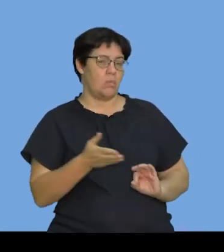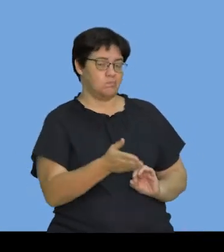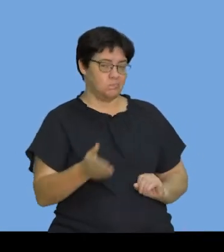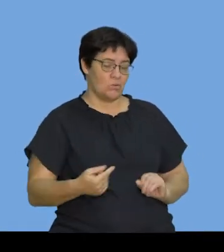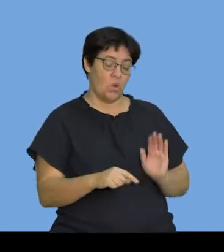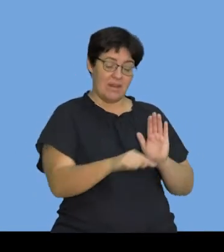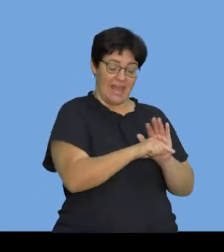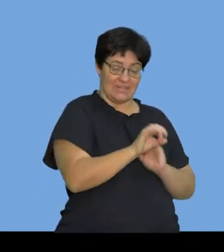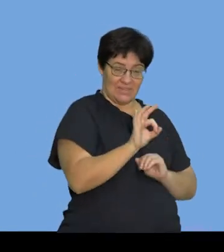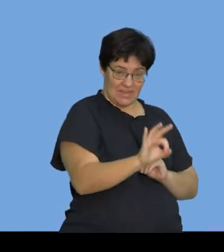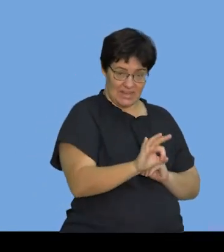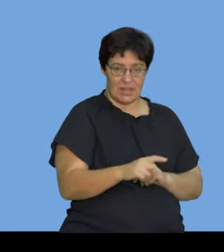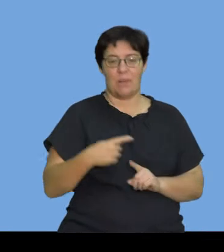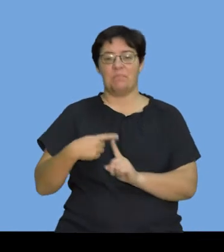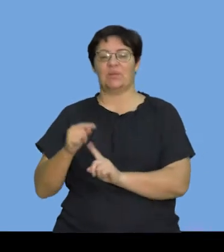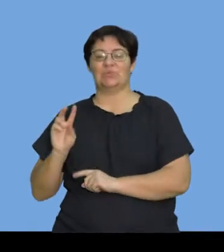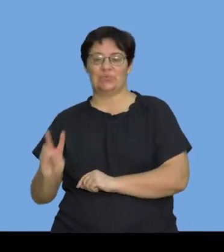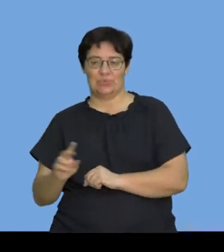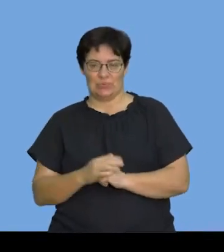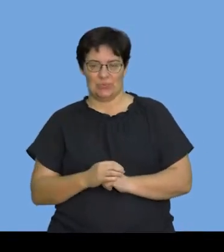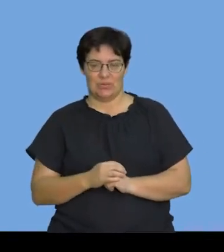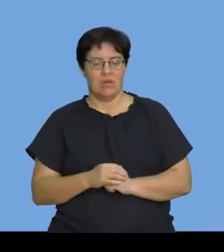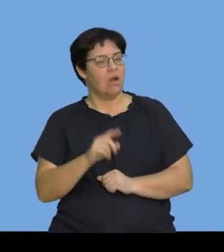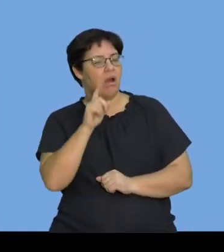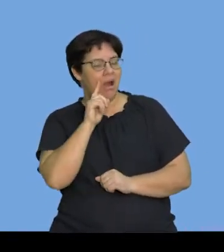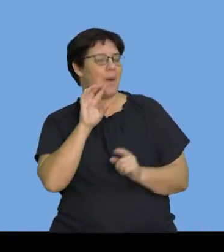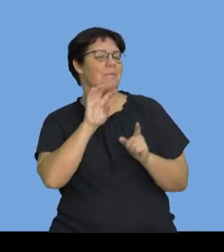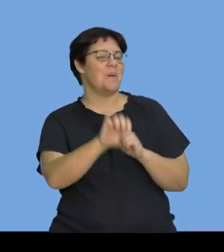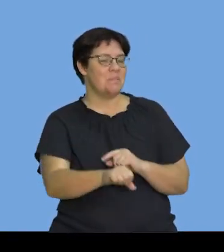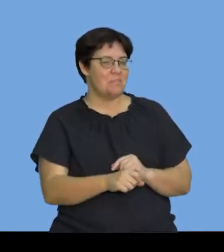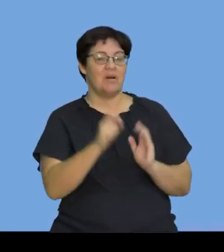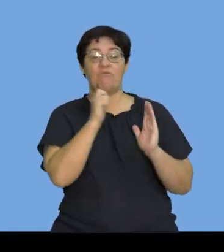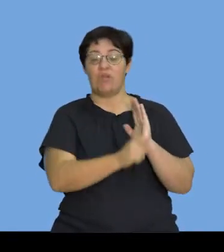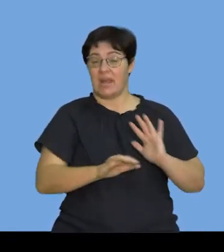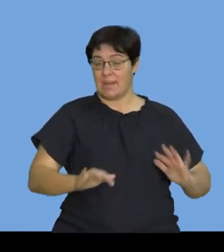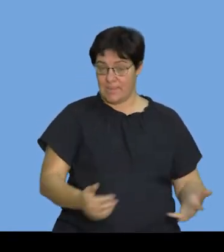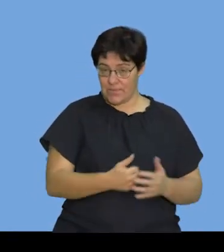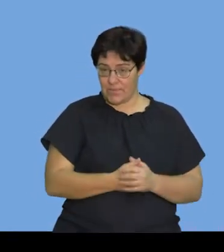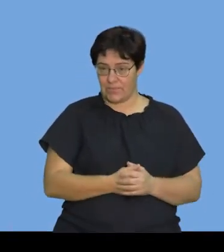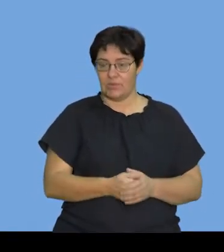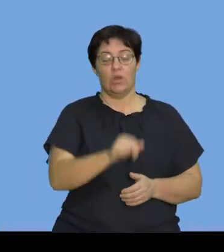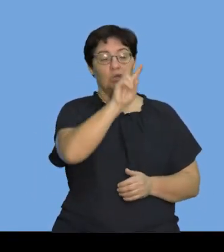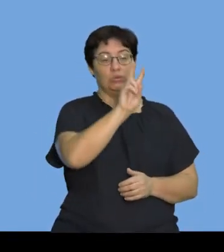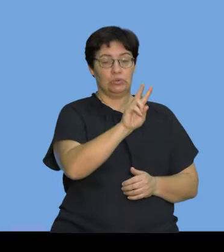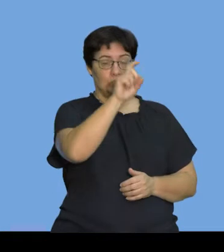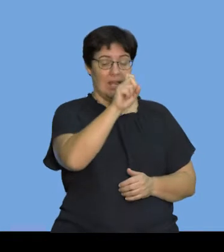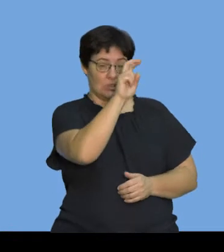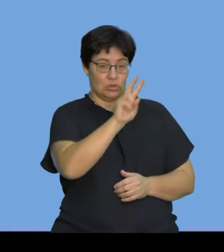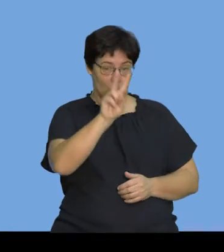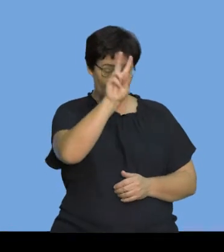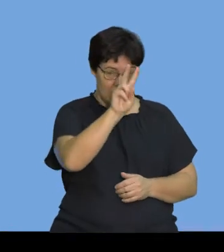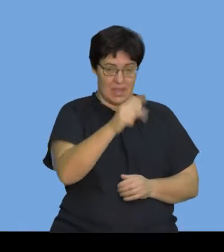3 and plus 2. So you can simplify this and write it as 2x squared